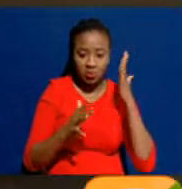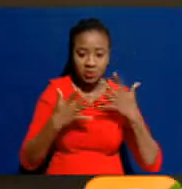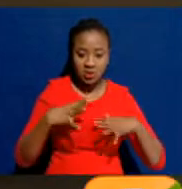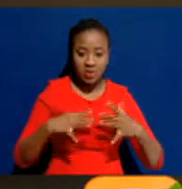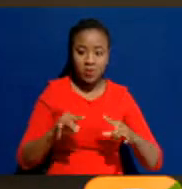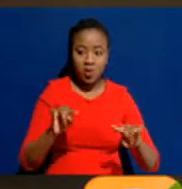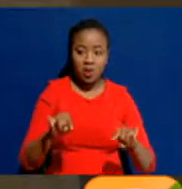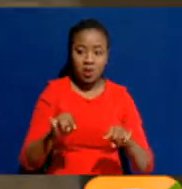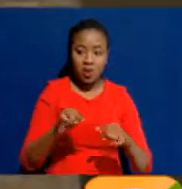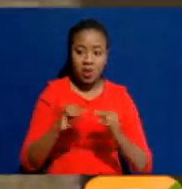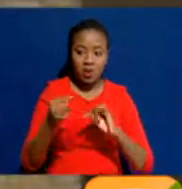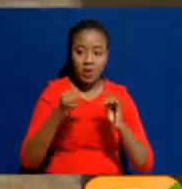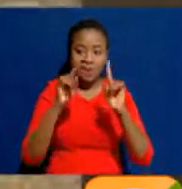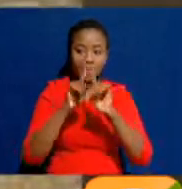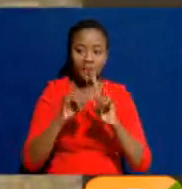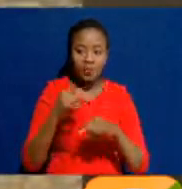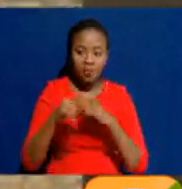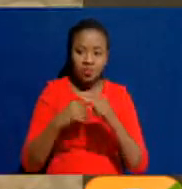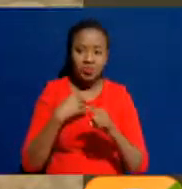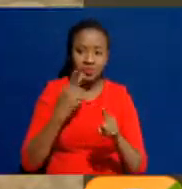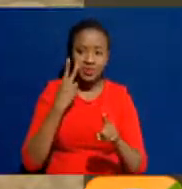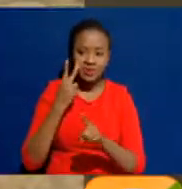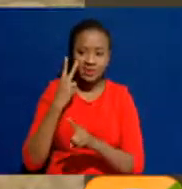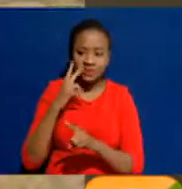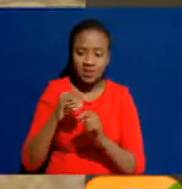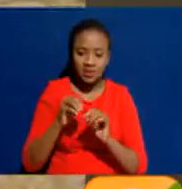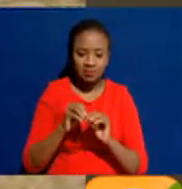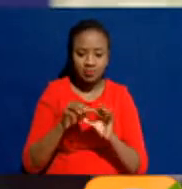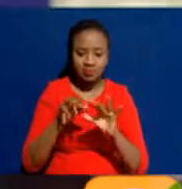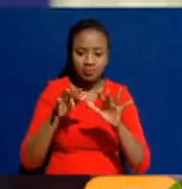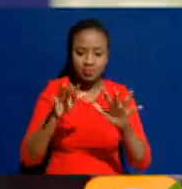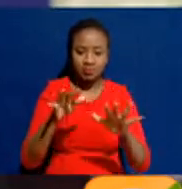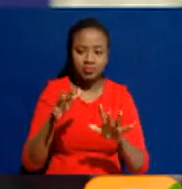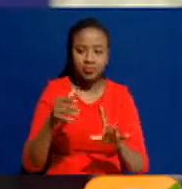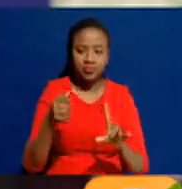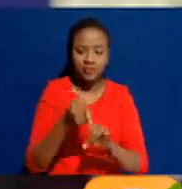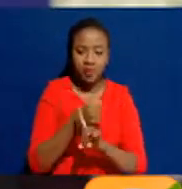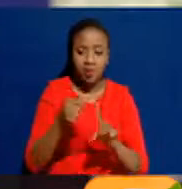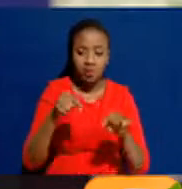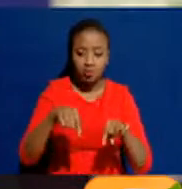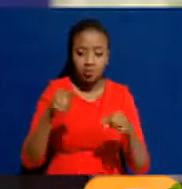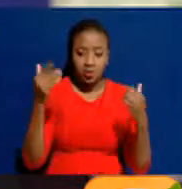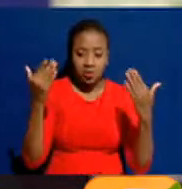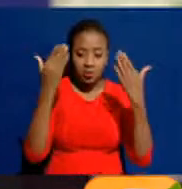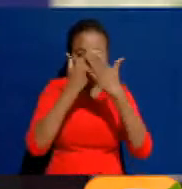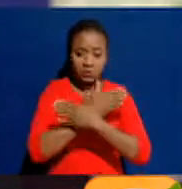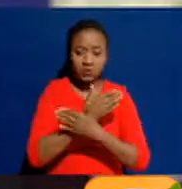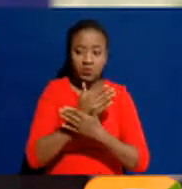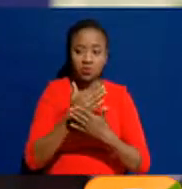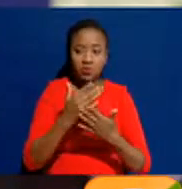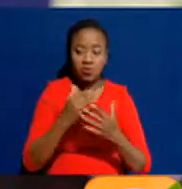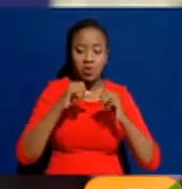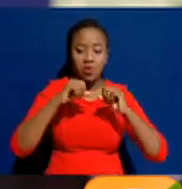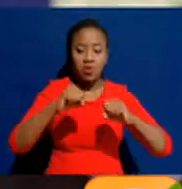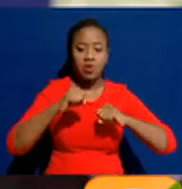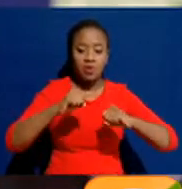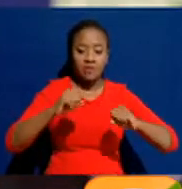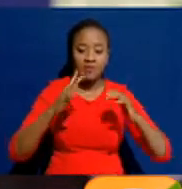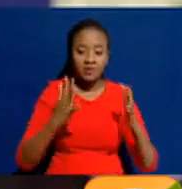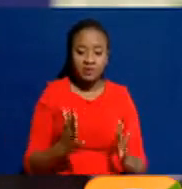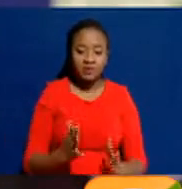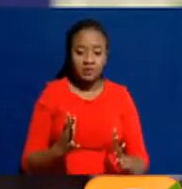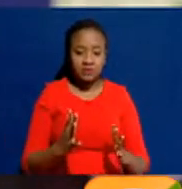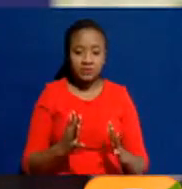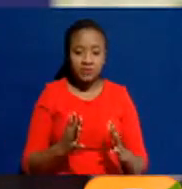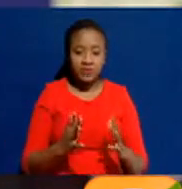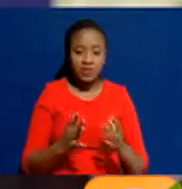limejiri huku mashambulizi yakionekana kuzidi siku za punde. Usiku huu nimepoteza ofisa